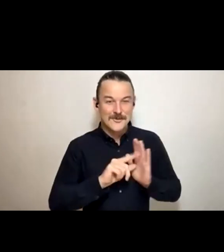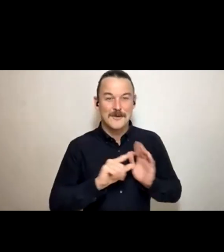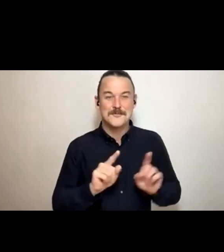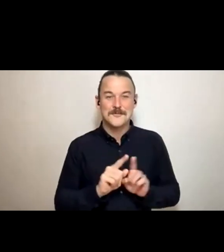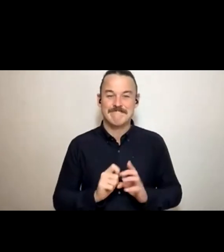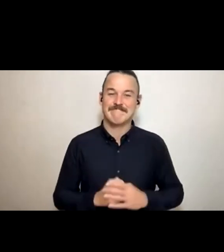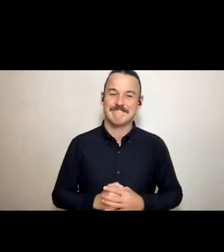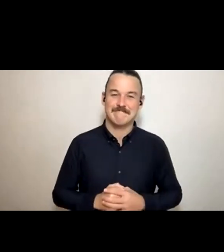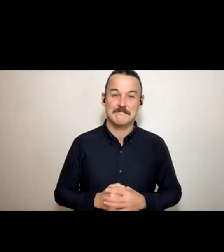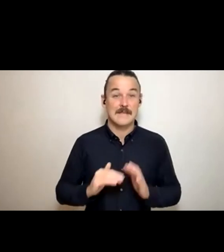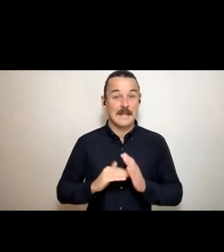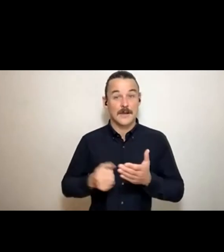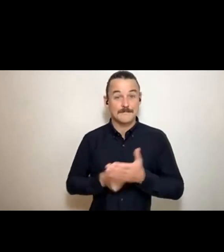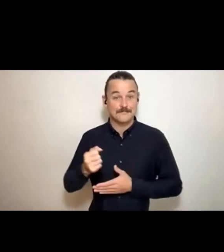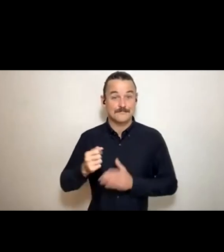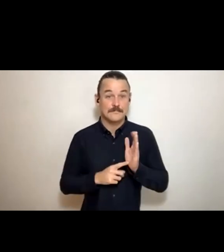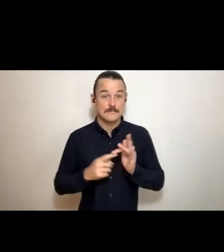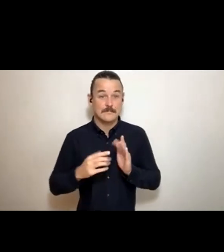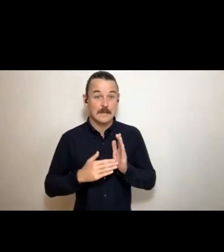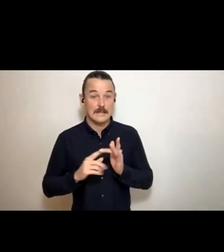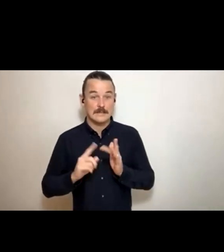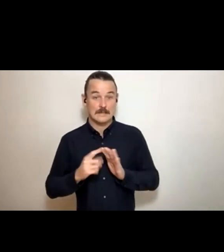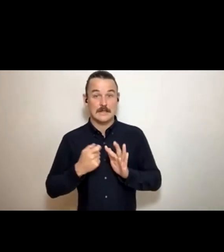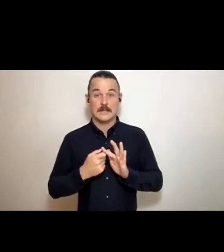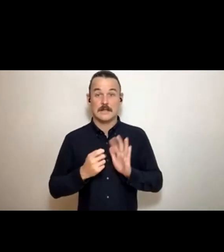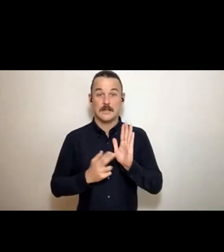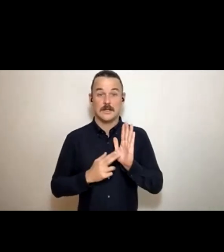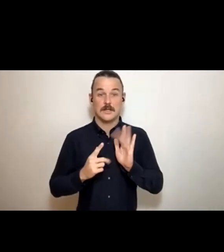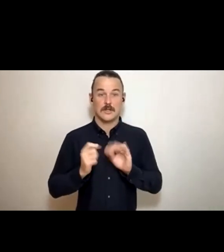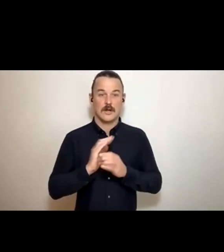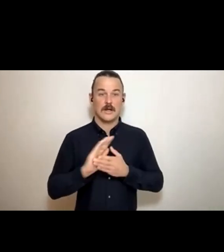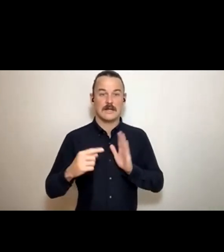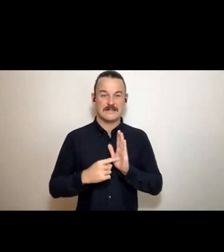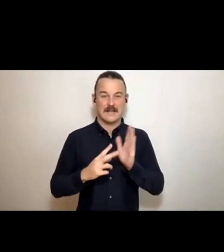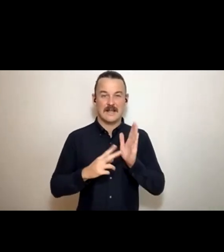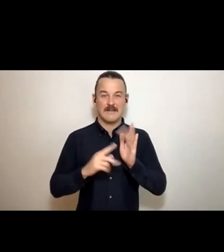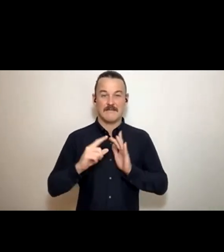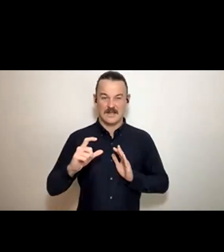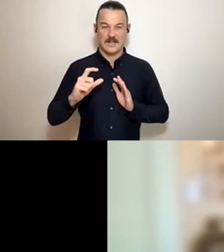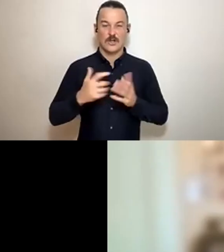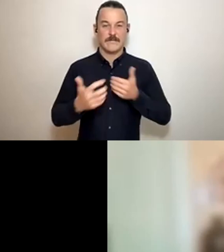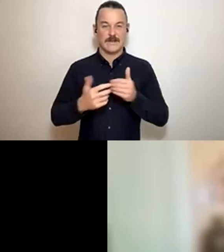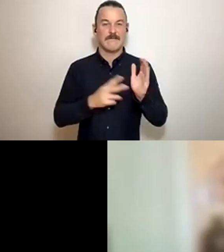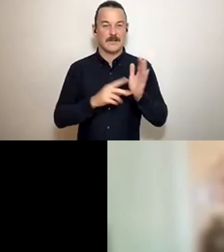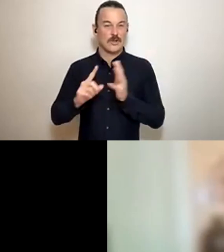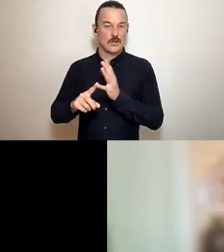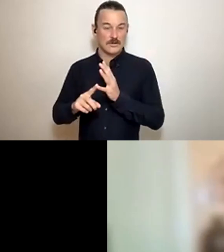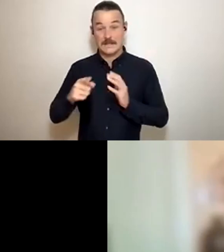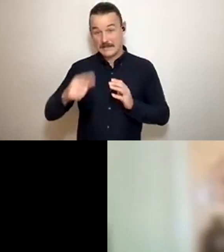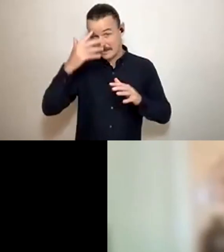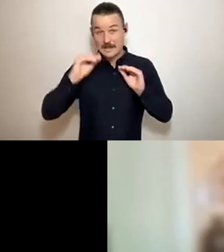hand over now to Lizzie Knight from Victoria University, um, who is an educational sociologist and